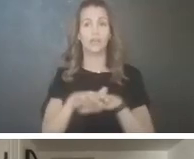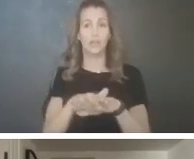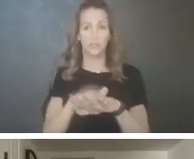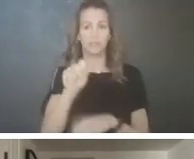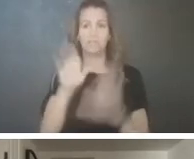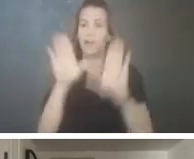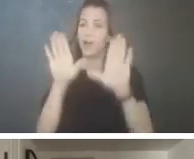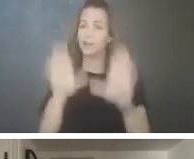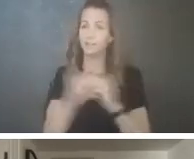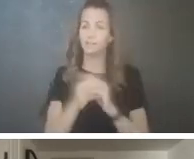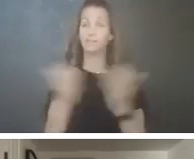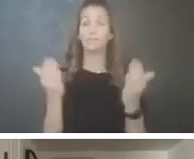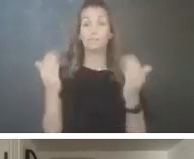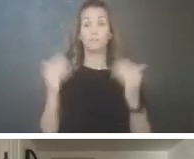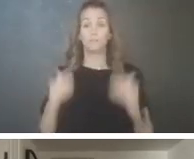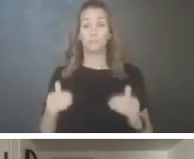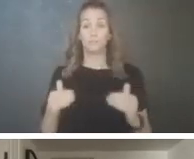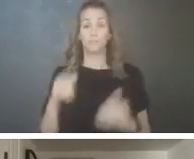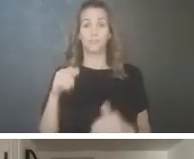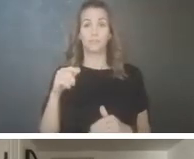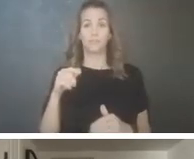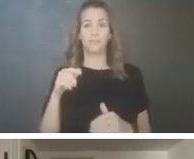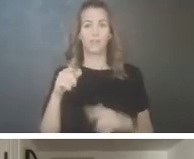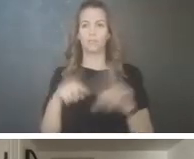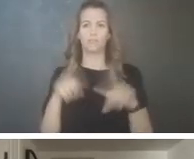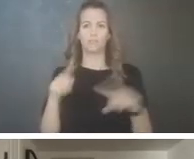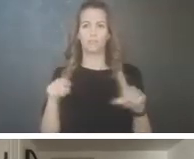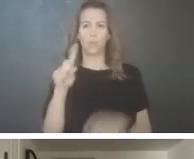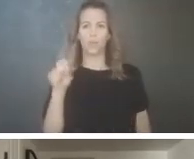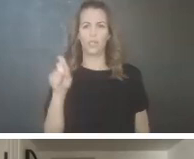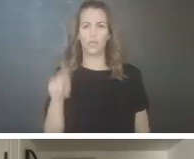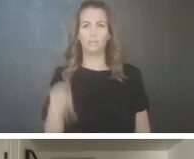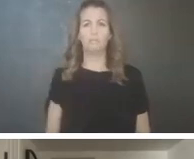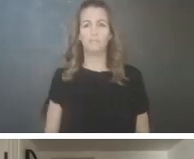great job. Okay, so this one is going to be one of our quiz bowl type questions, the next one.